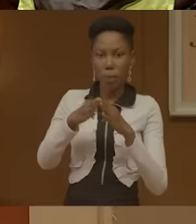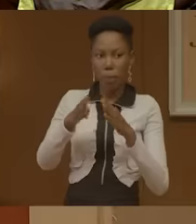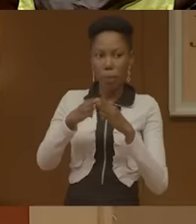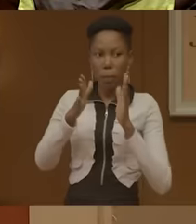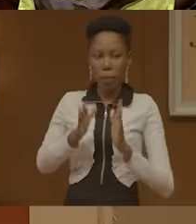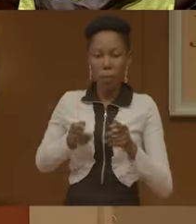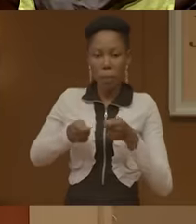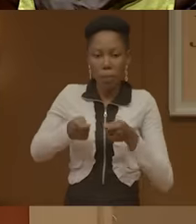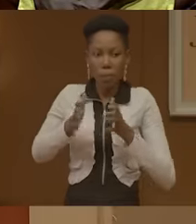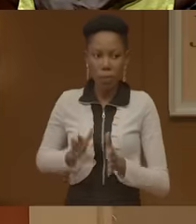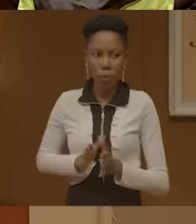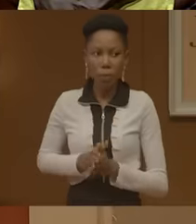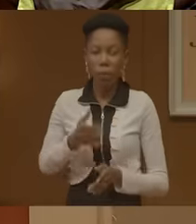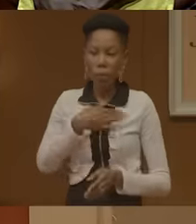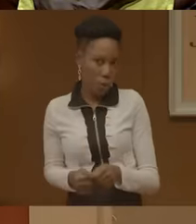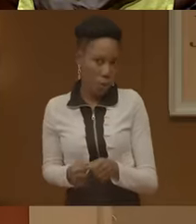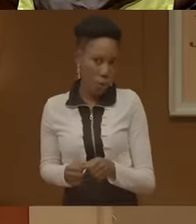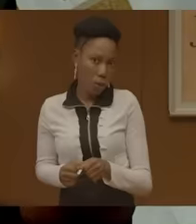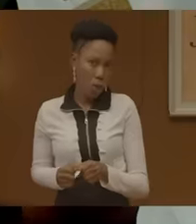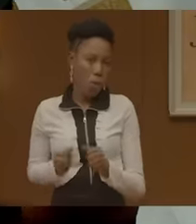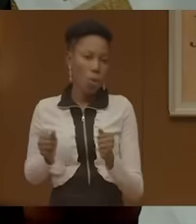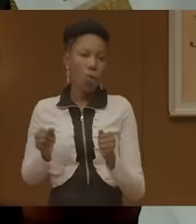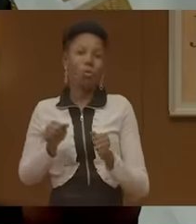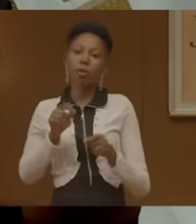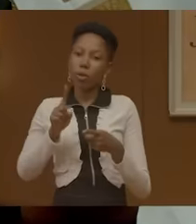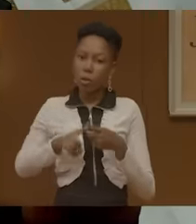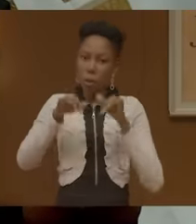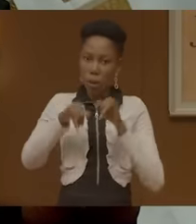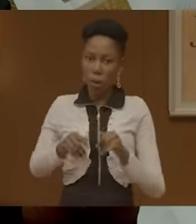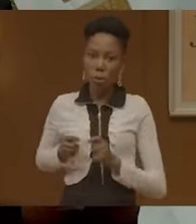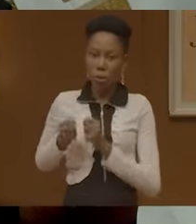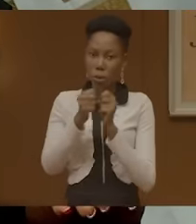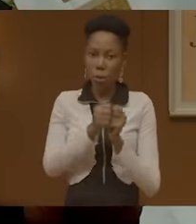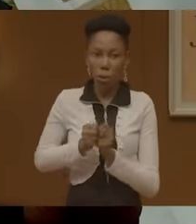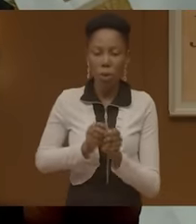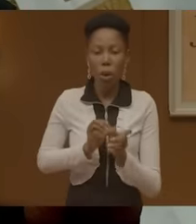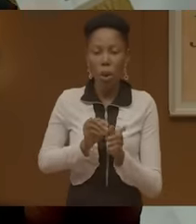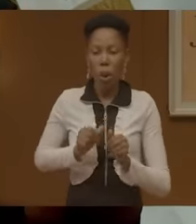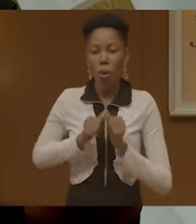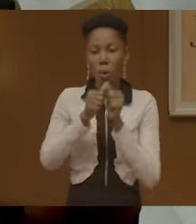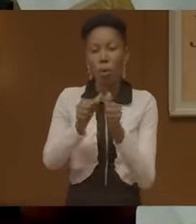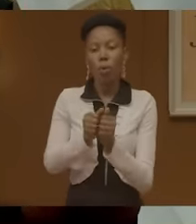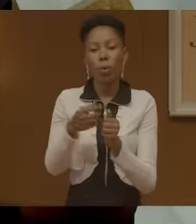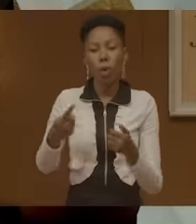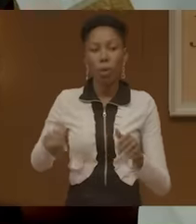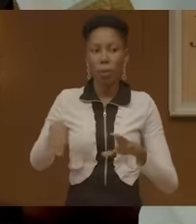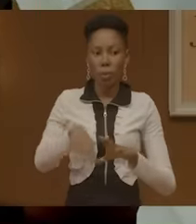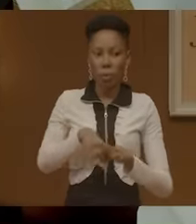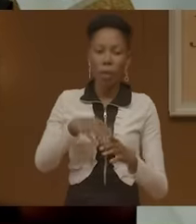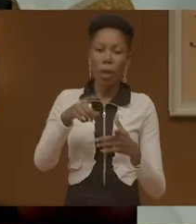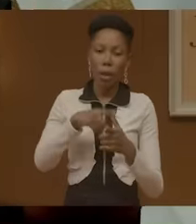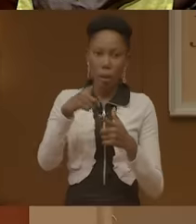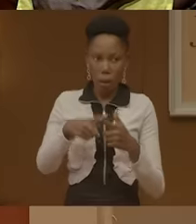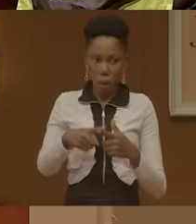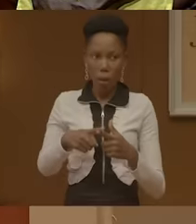sessions, you still cannot live together, do you understand, or continue with the marriage, then